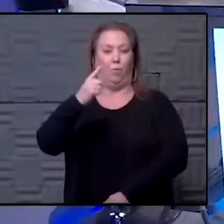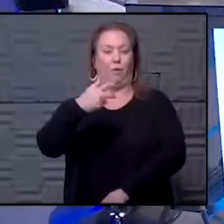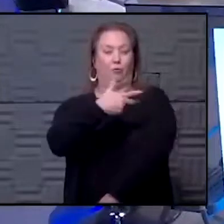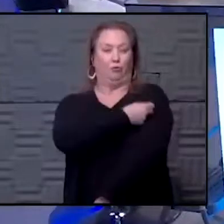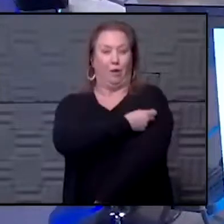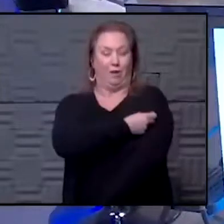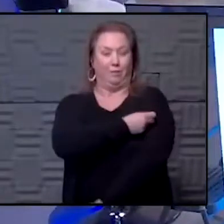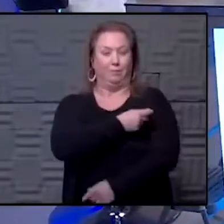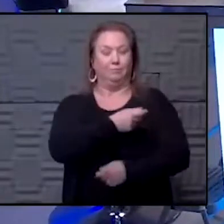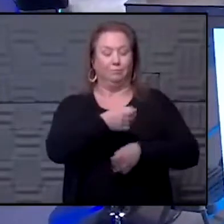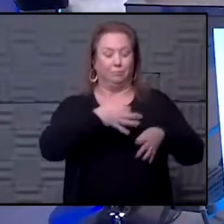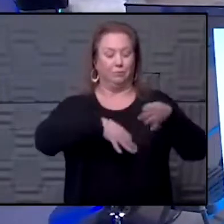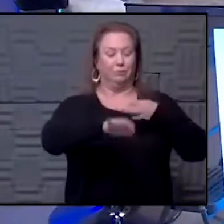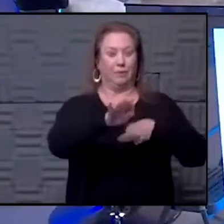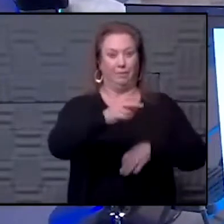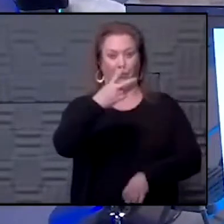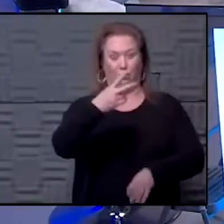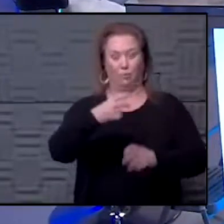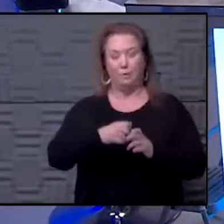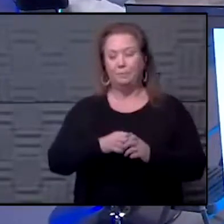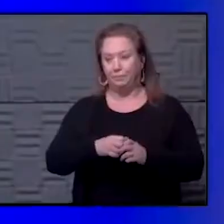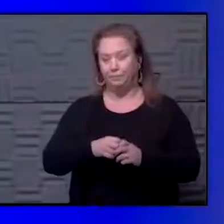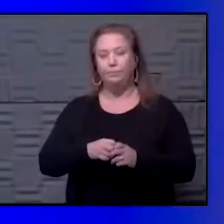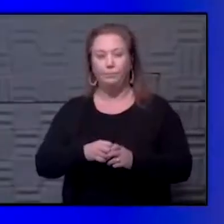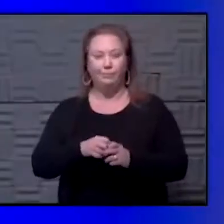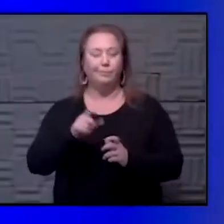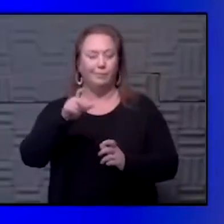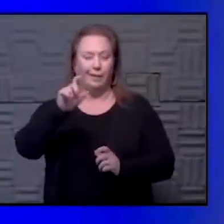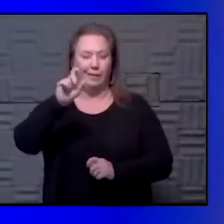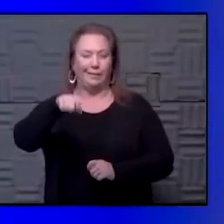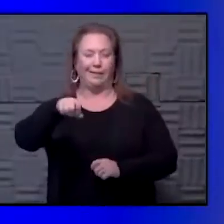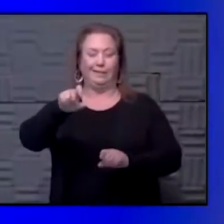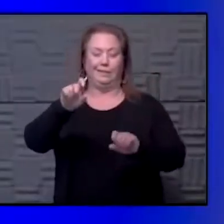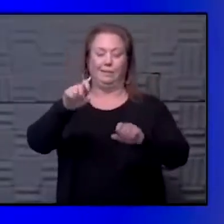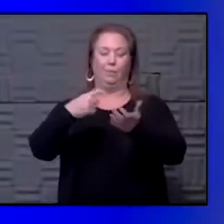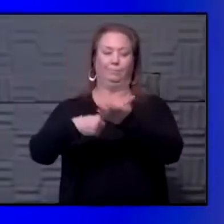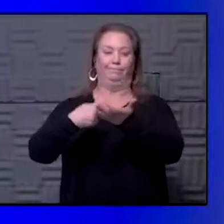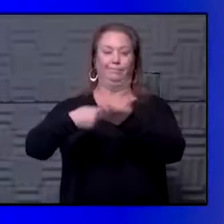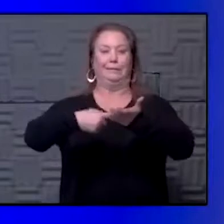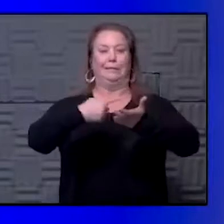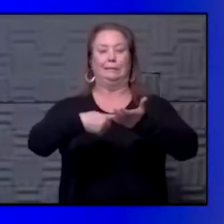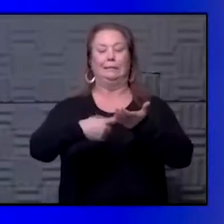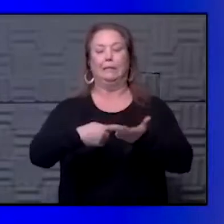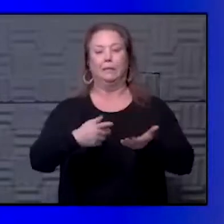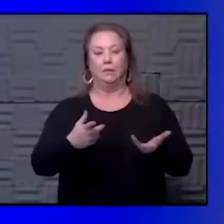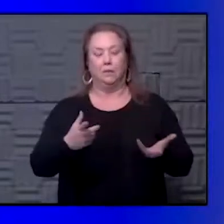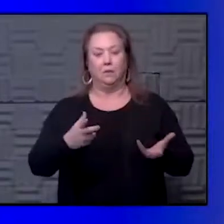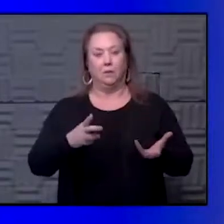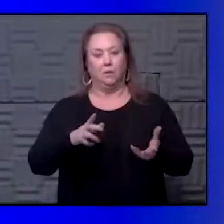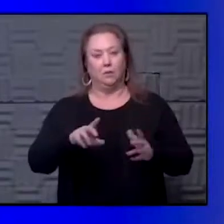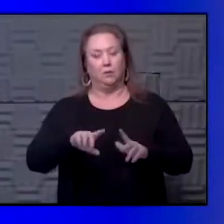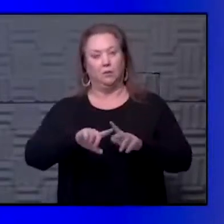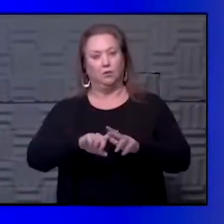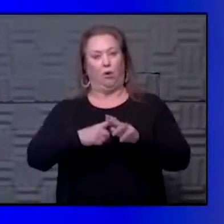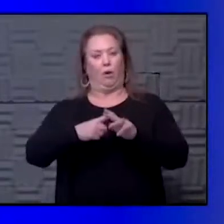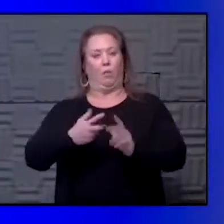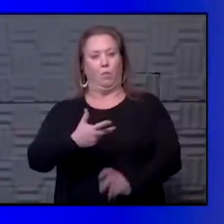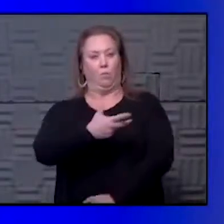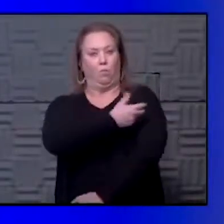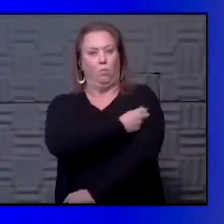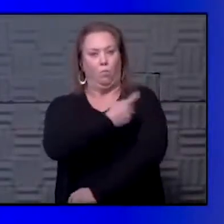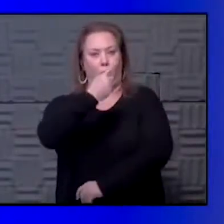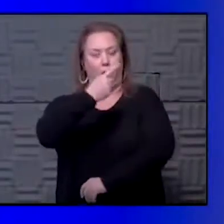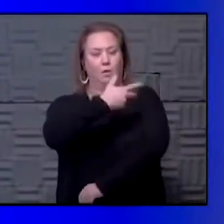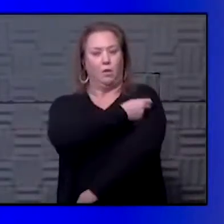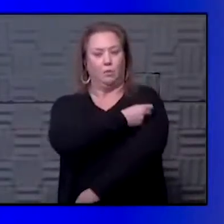mean, I think this continues to be a moving target and something that we can continue to debate. I don't have a problem with starting with a single dose, but